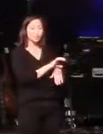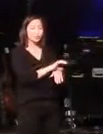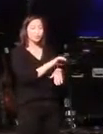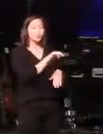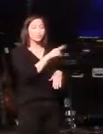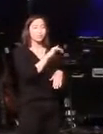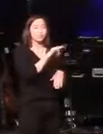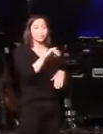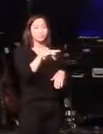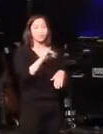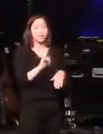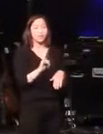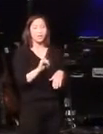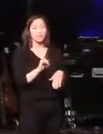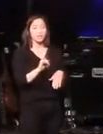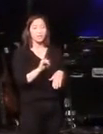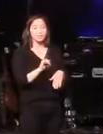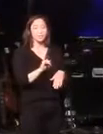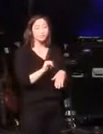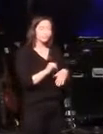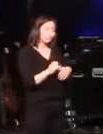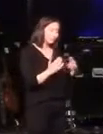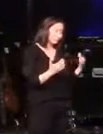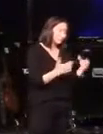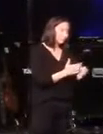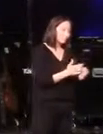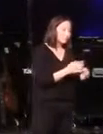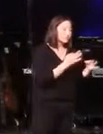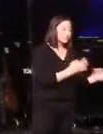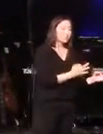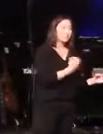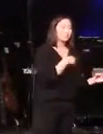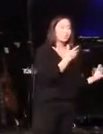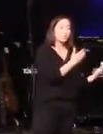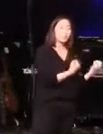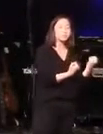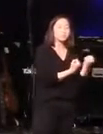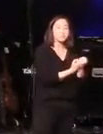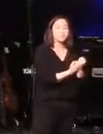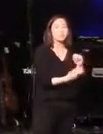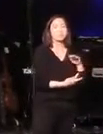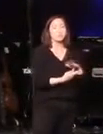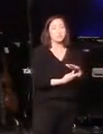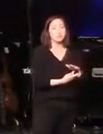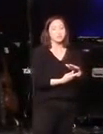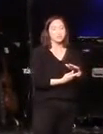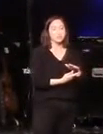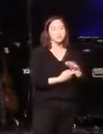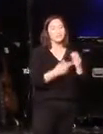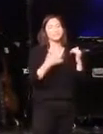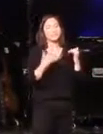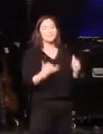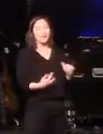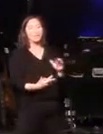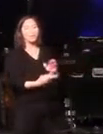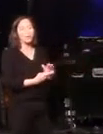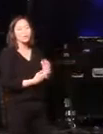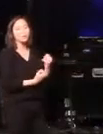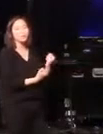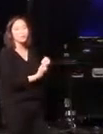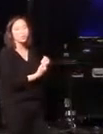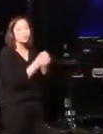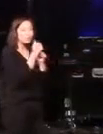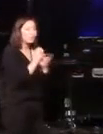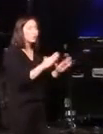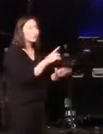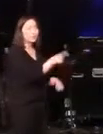that collectively got together and said, we want to be a part of what Paul's doing. And he's blessing them. And I want you to know that the church in Philippi was blessed because